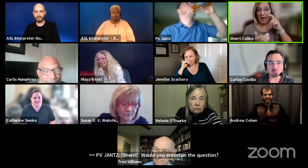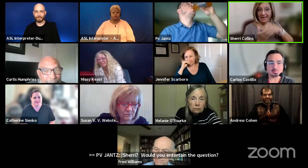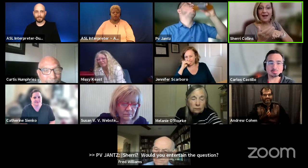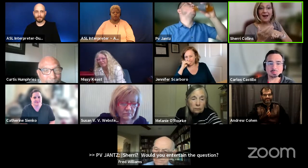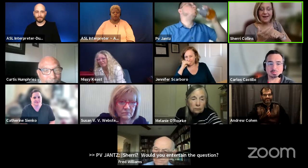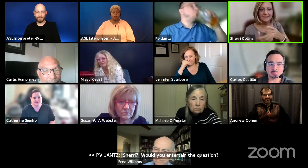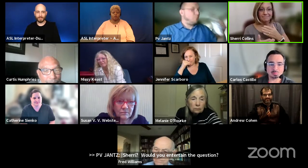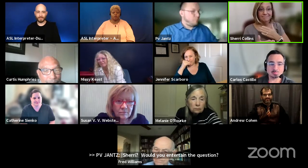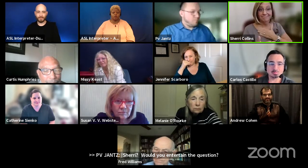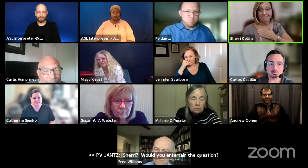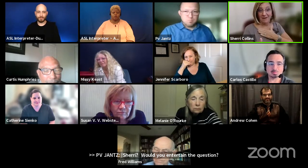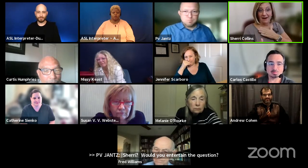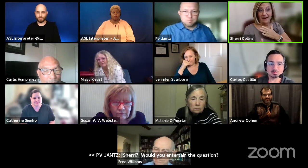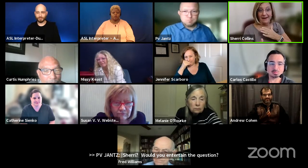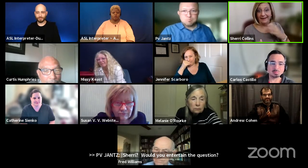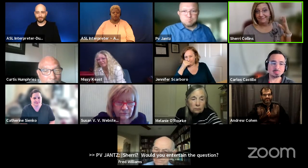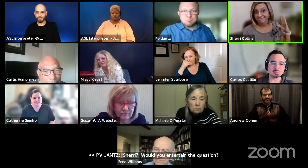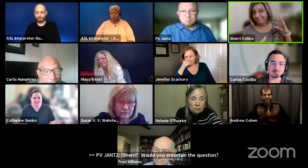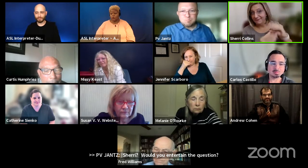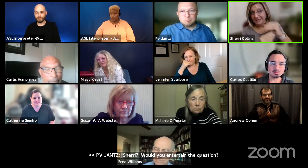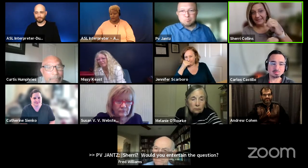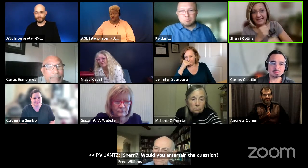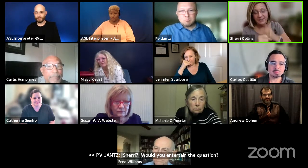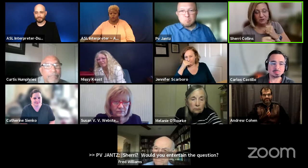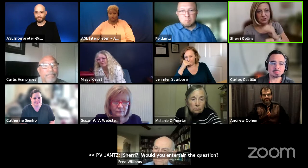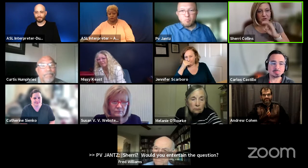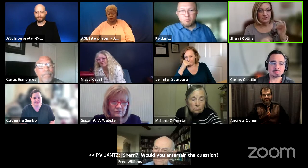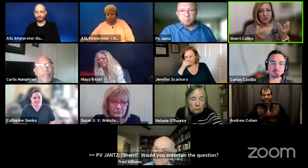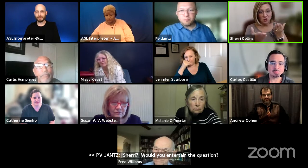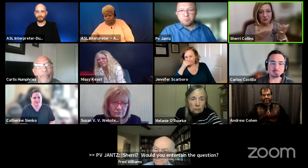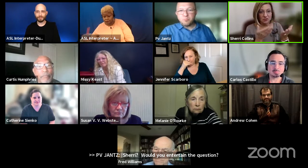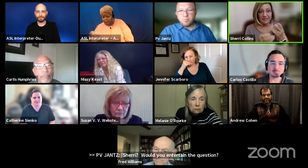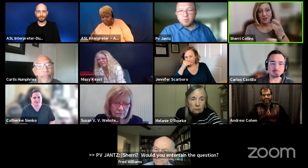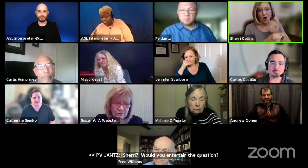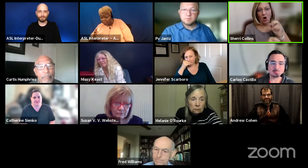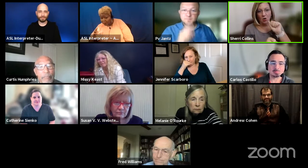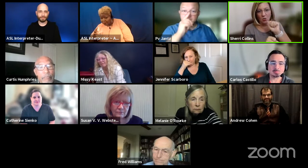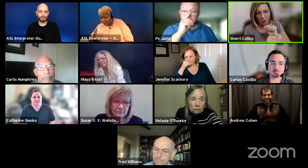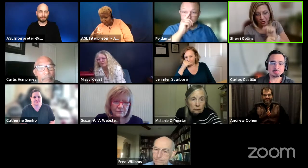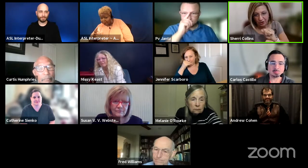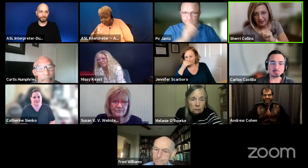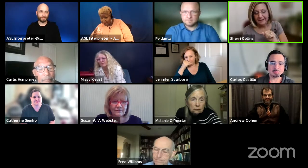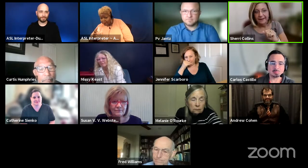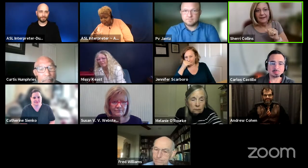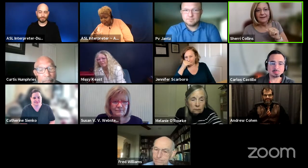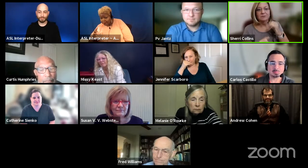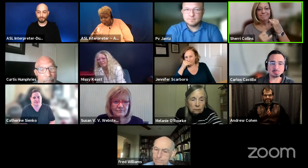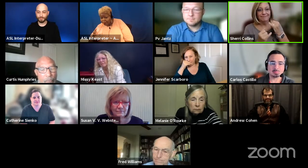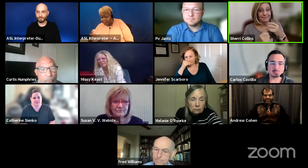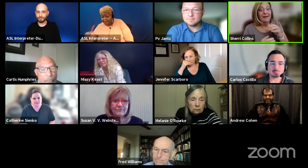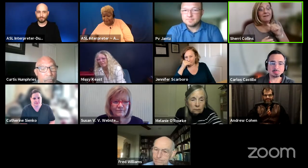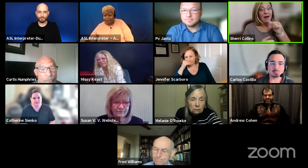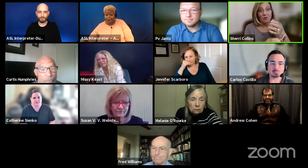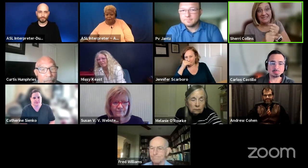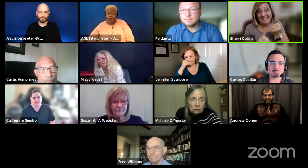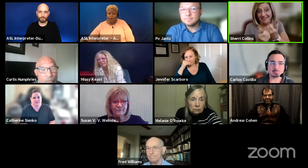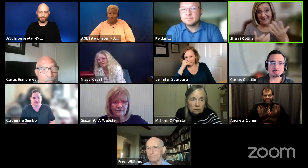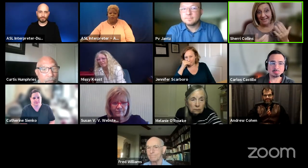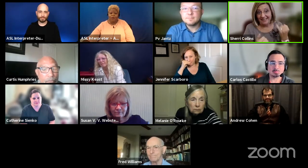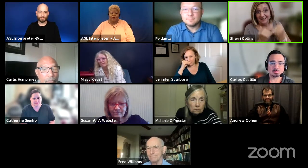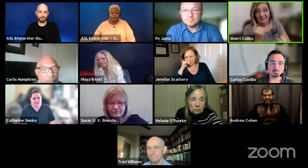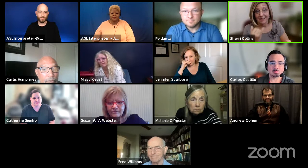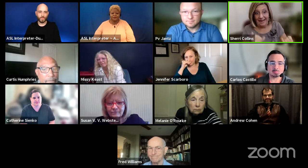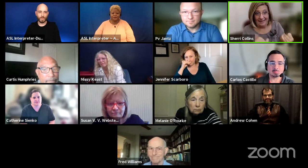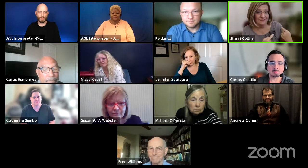else recognize my years of service and the hard work and not